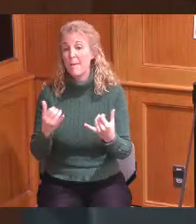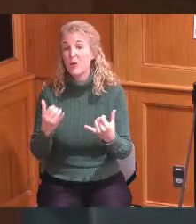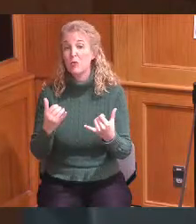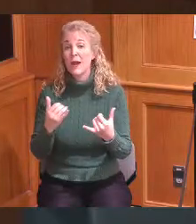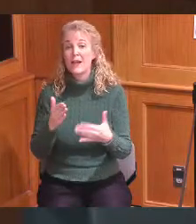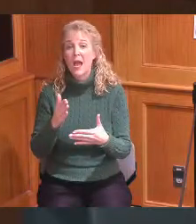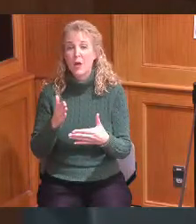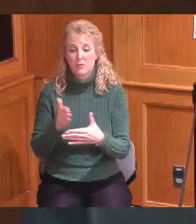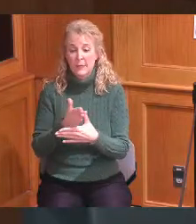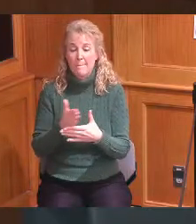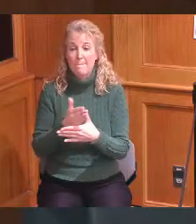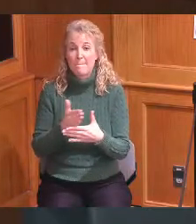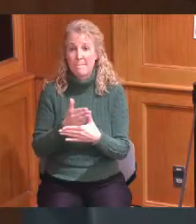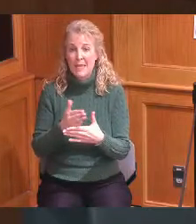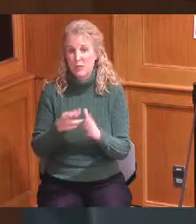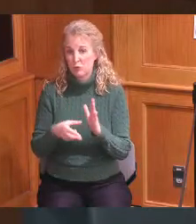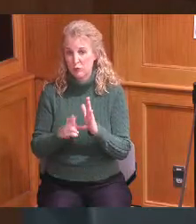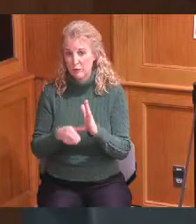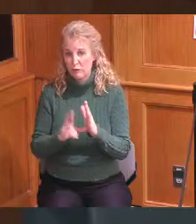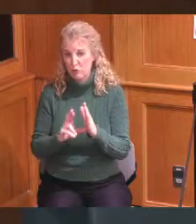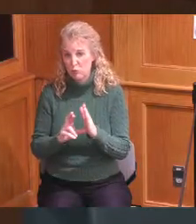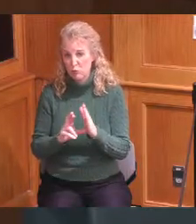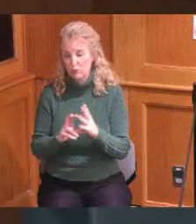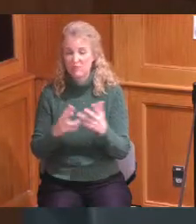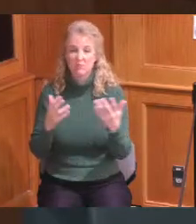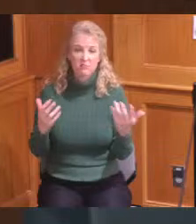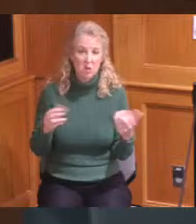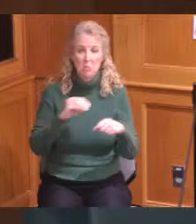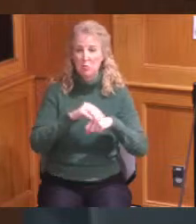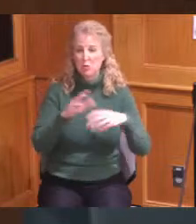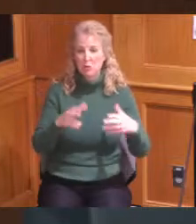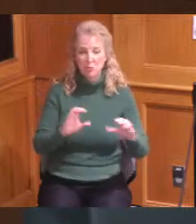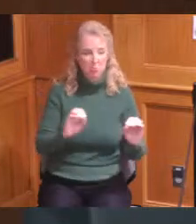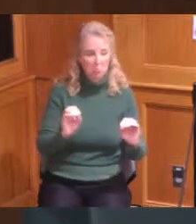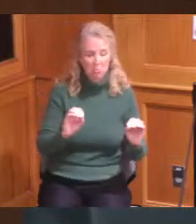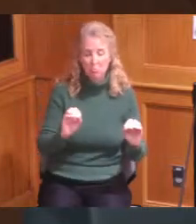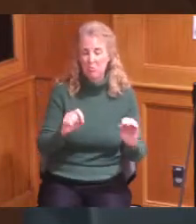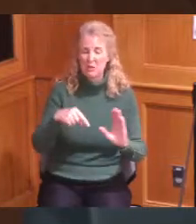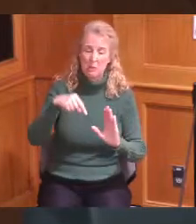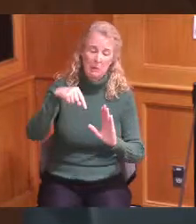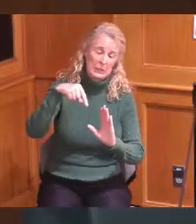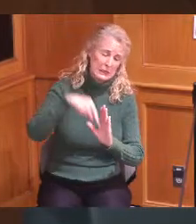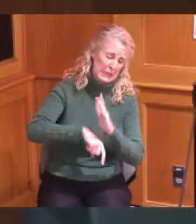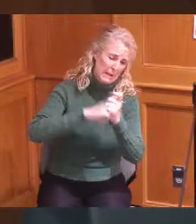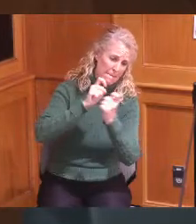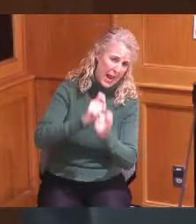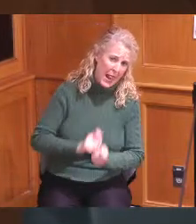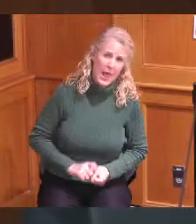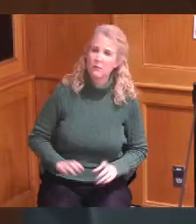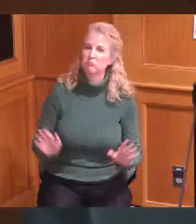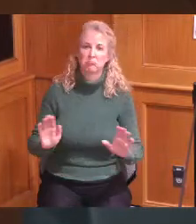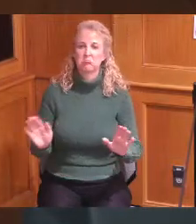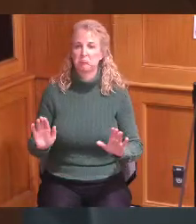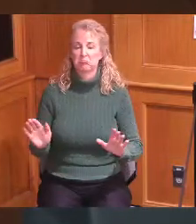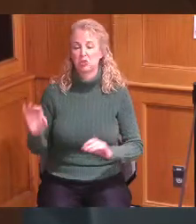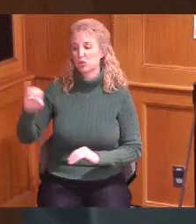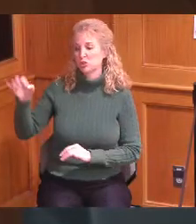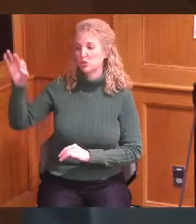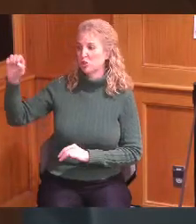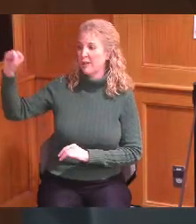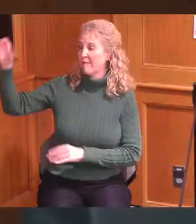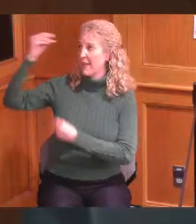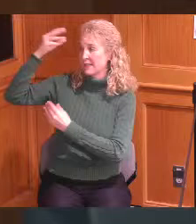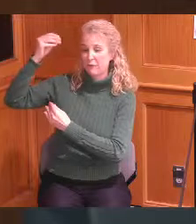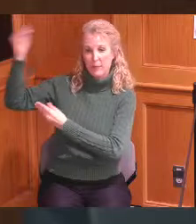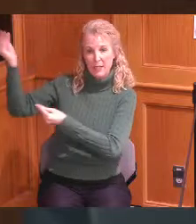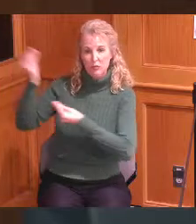midterm review. So we didn't have the consultants and all the deep dive. We have the information from JFS.